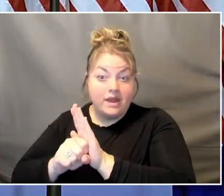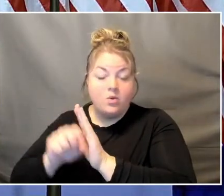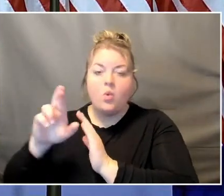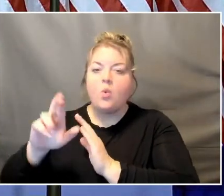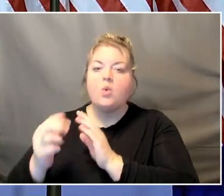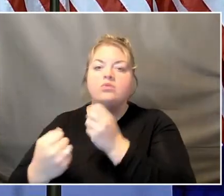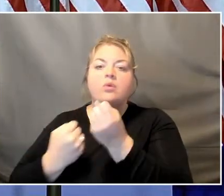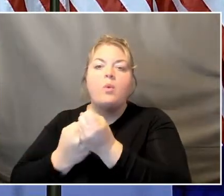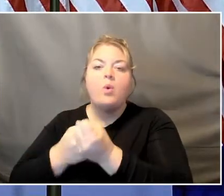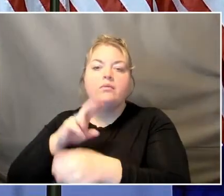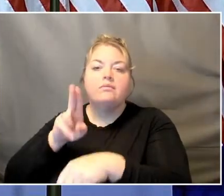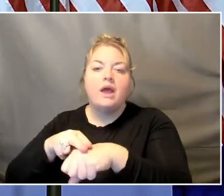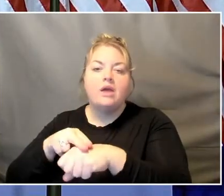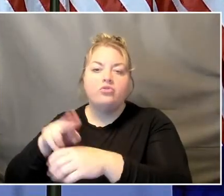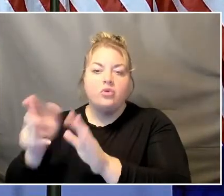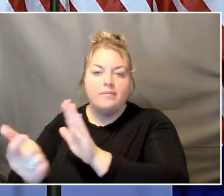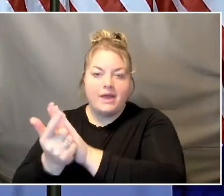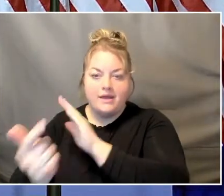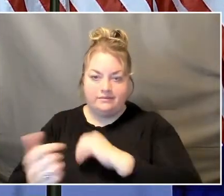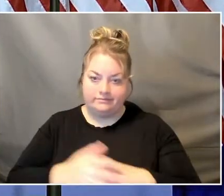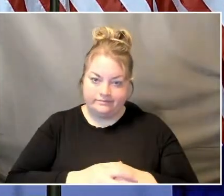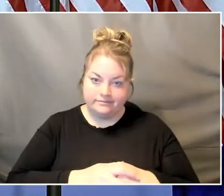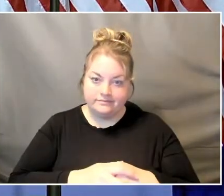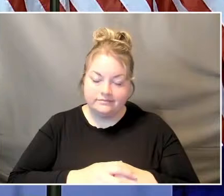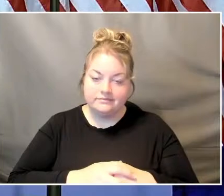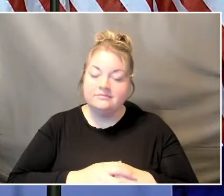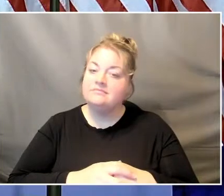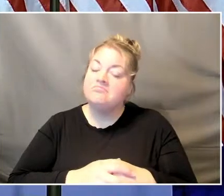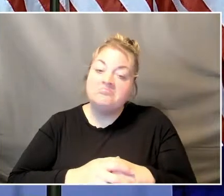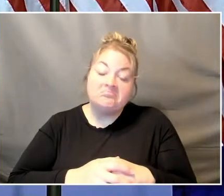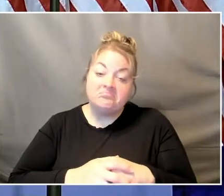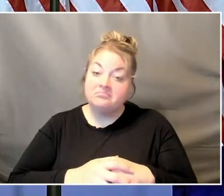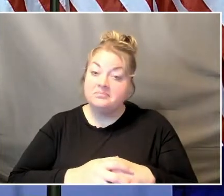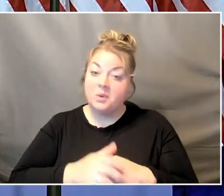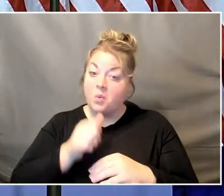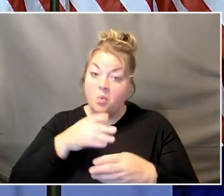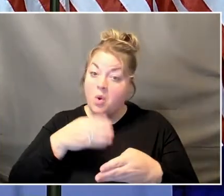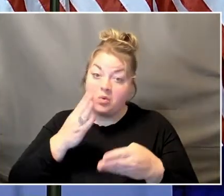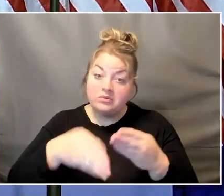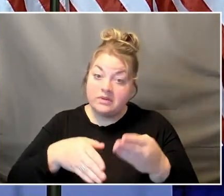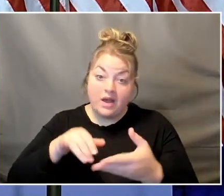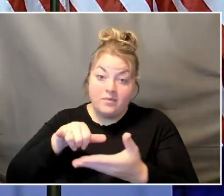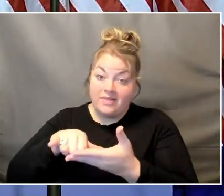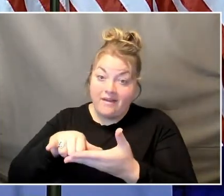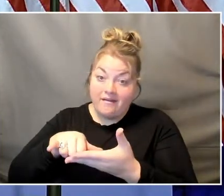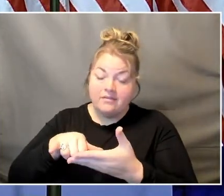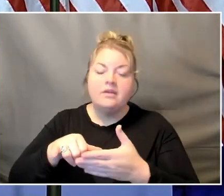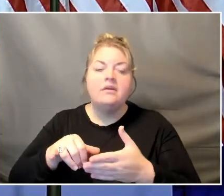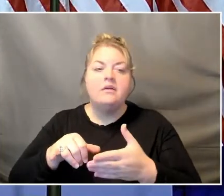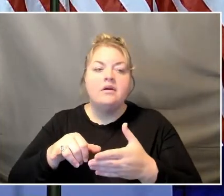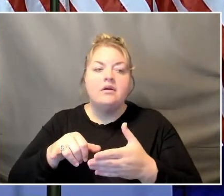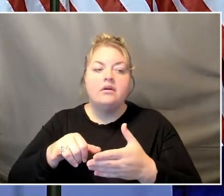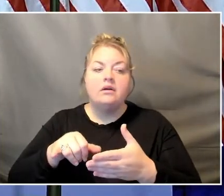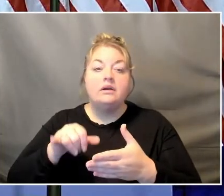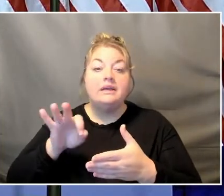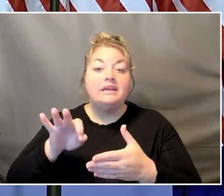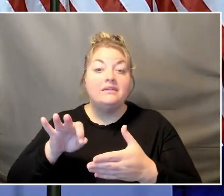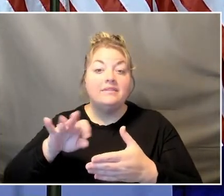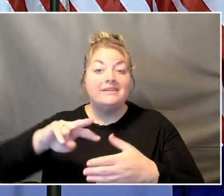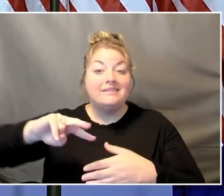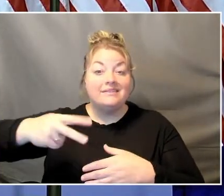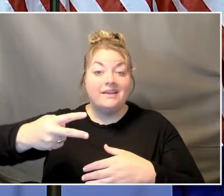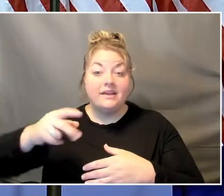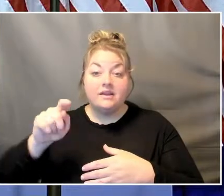a national ban. And it doesn't stop there. If there were a second Trump